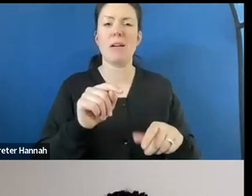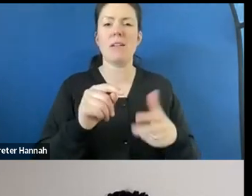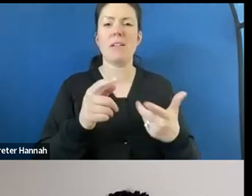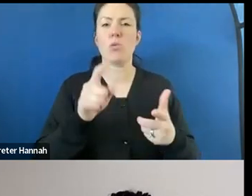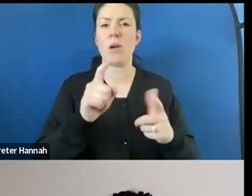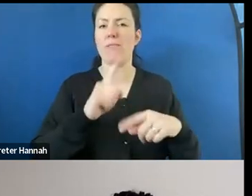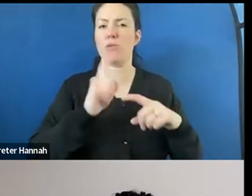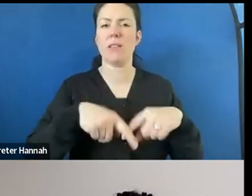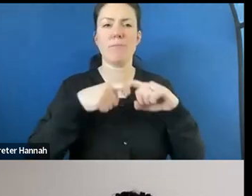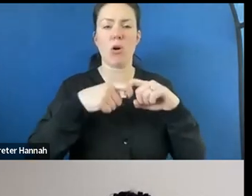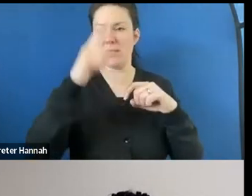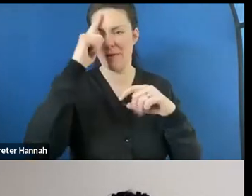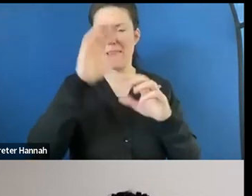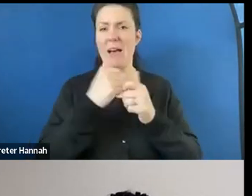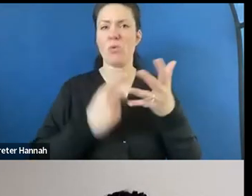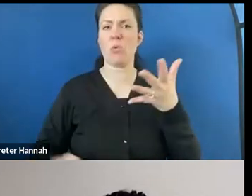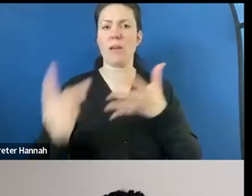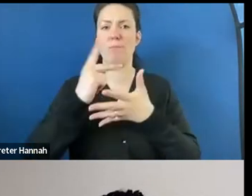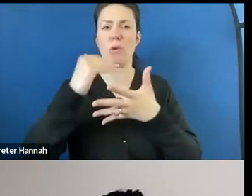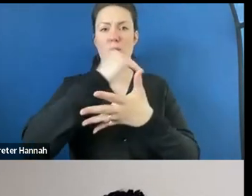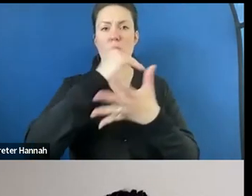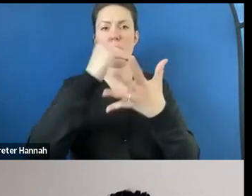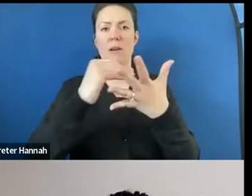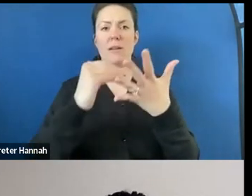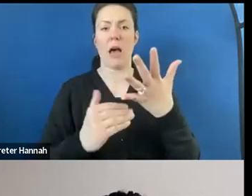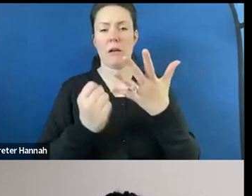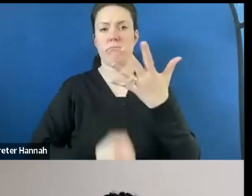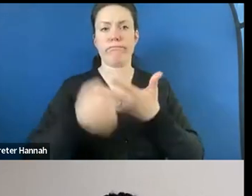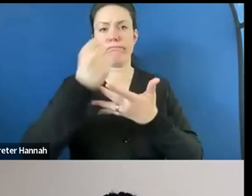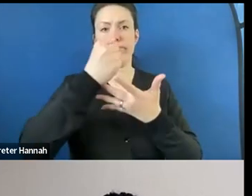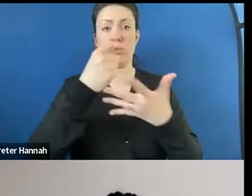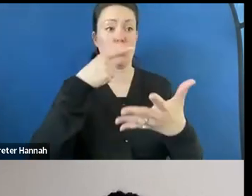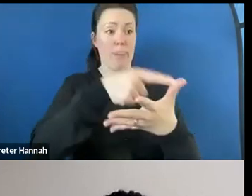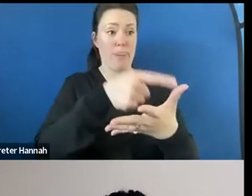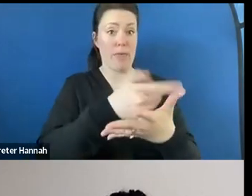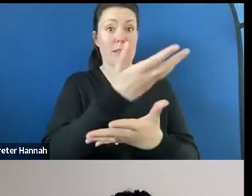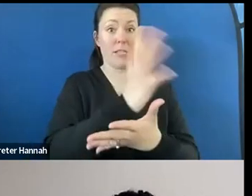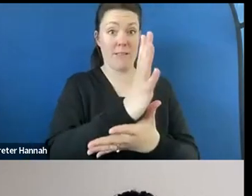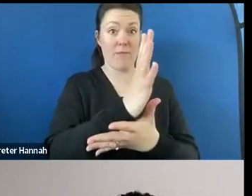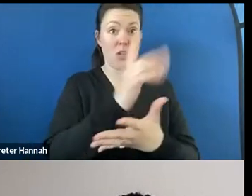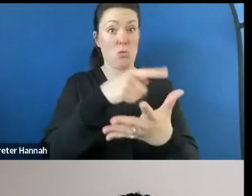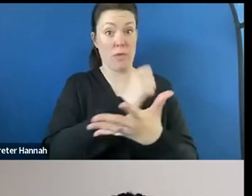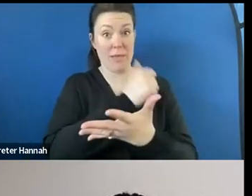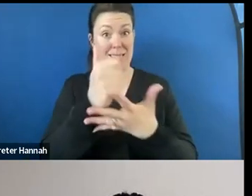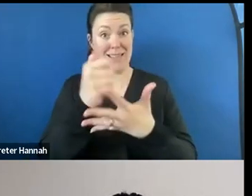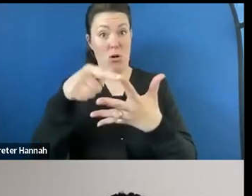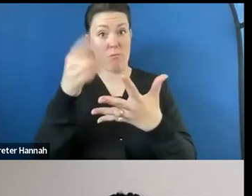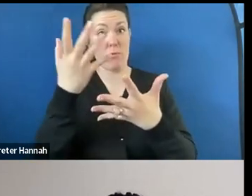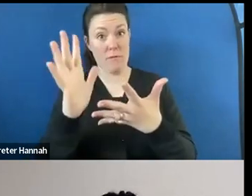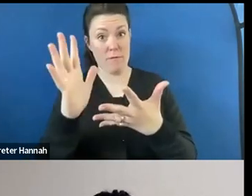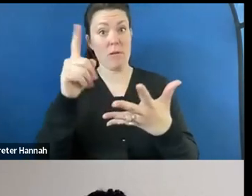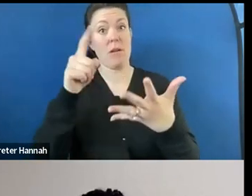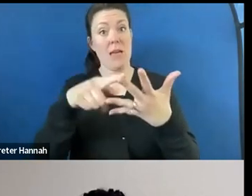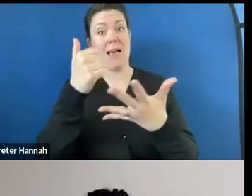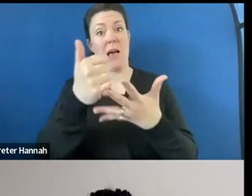like pause and think about how we're prioritizing and how, if we can get this one portion done, will that maybe help us and build momentum